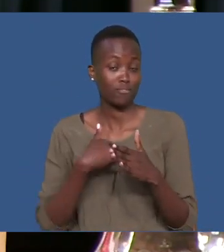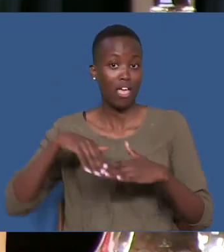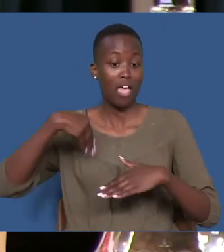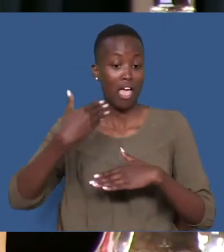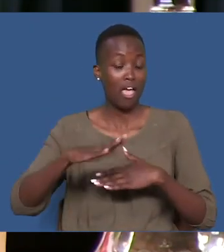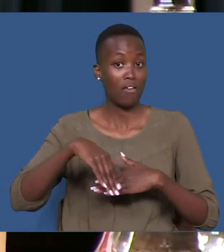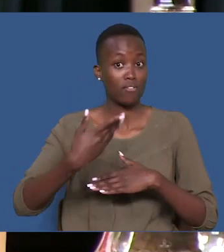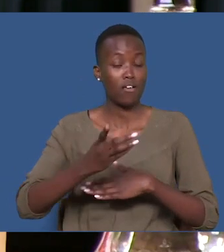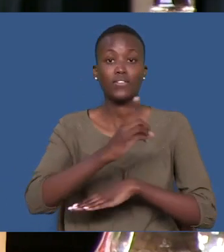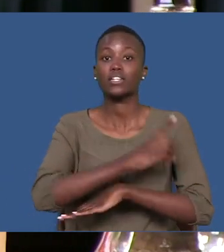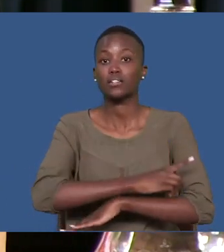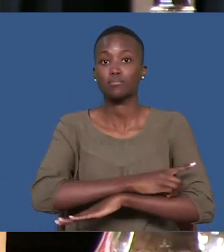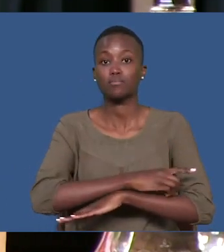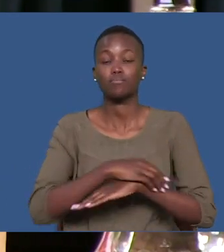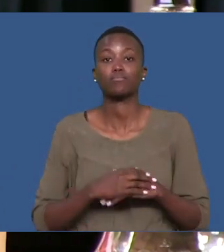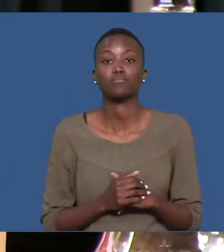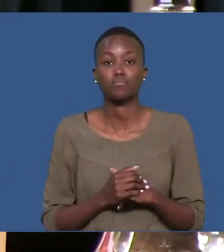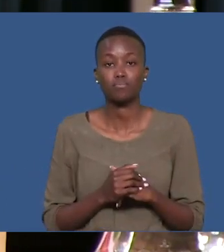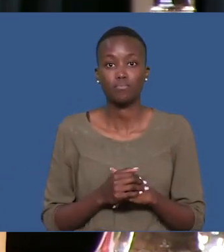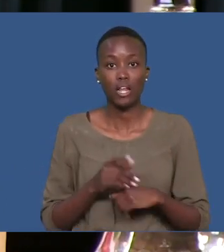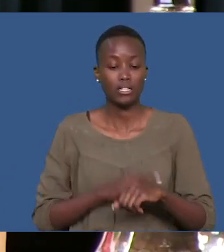daily interaction.